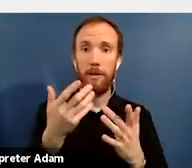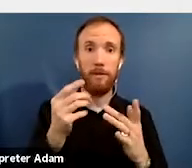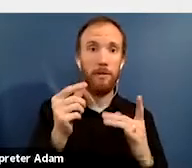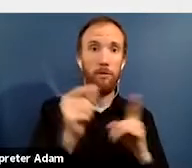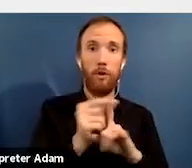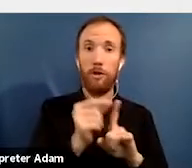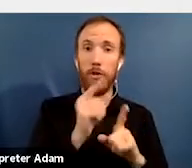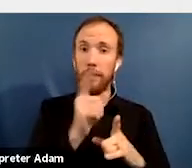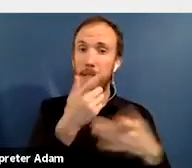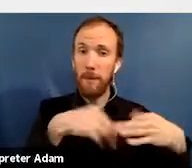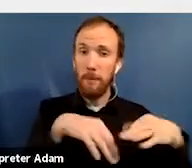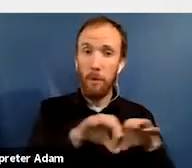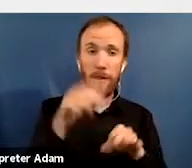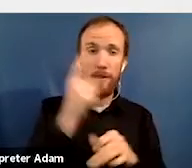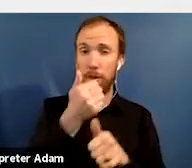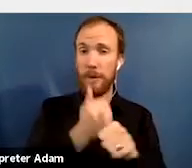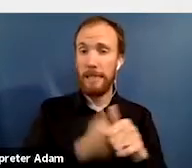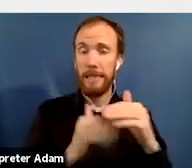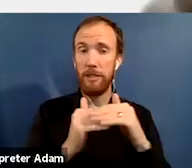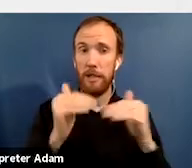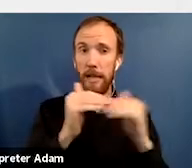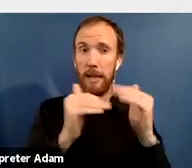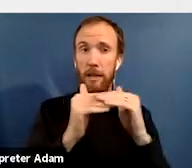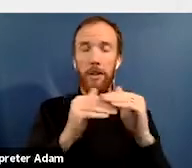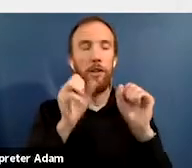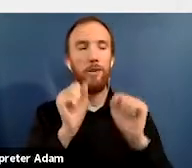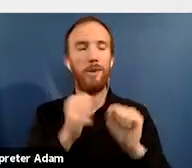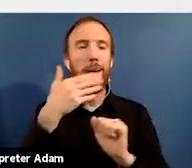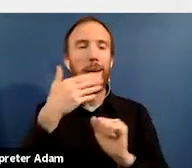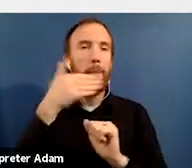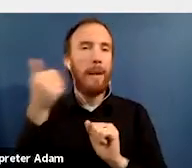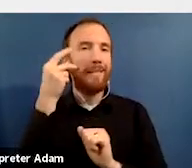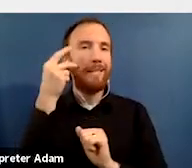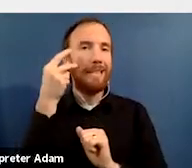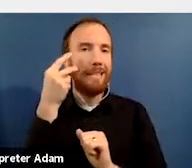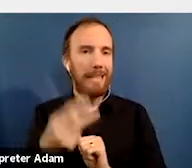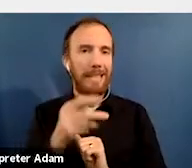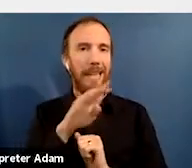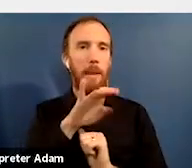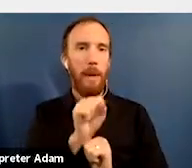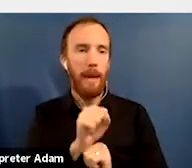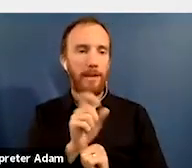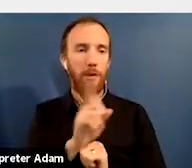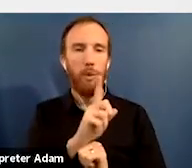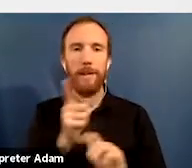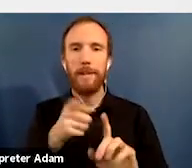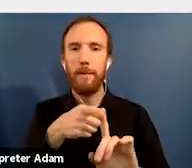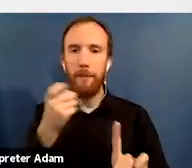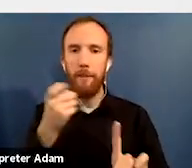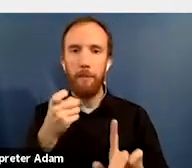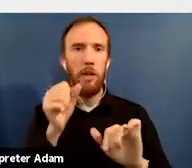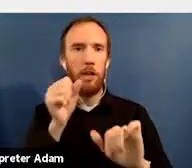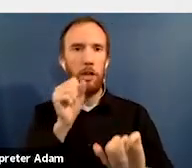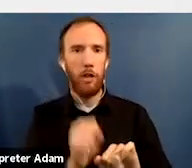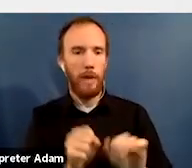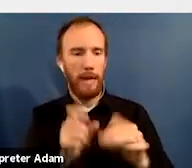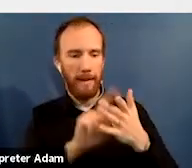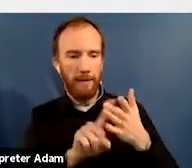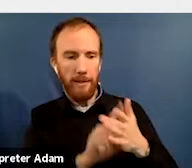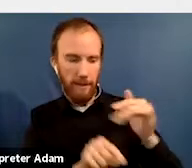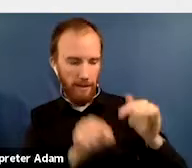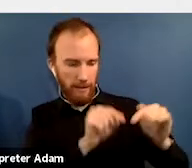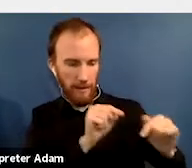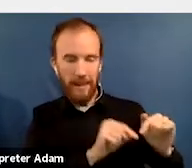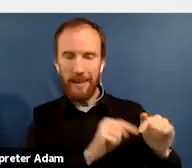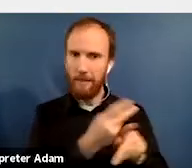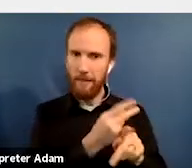see, where some of those biases are coming from, or at least trace back, where, or at least help mitigate that. There are some